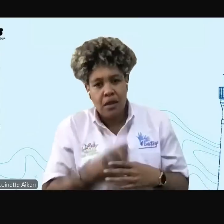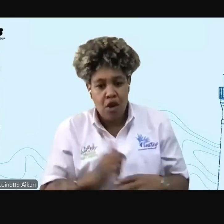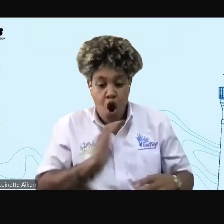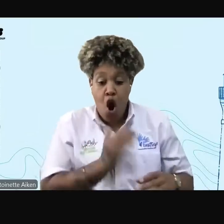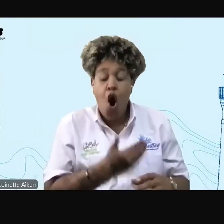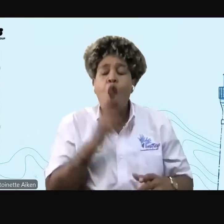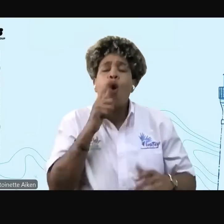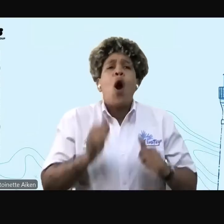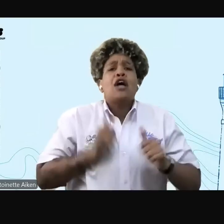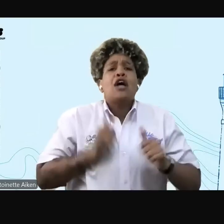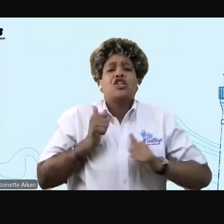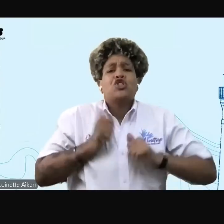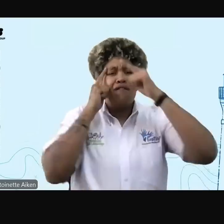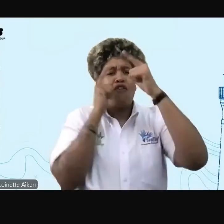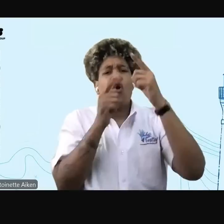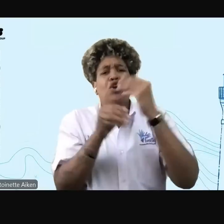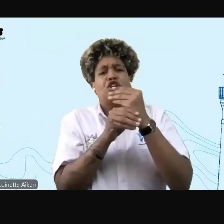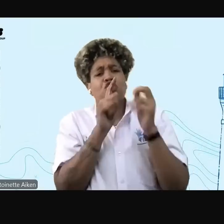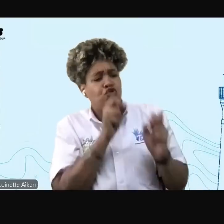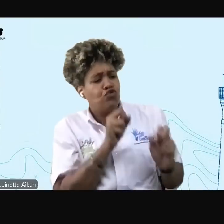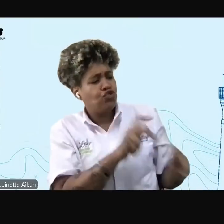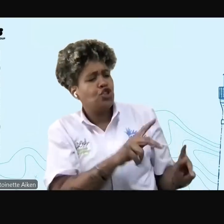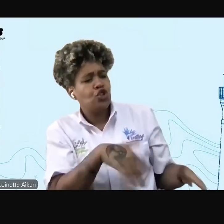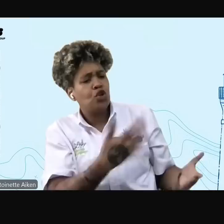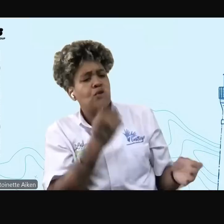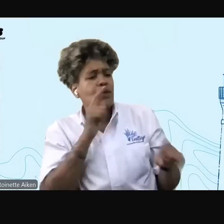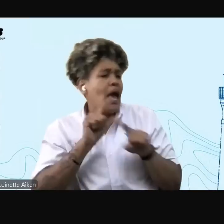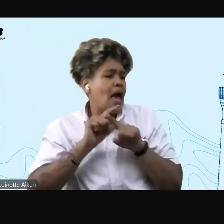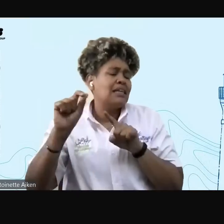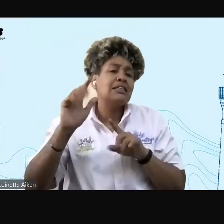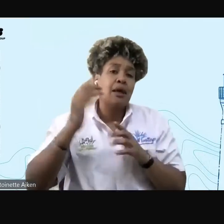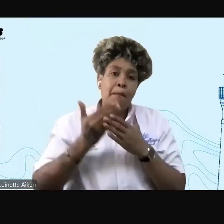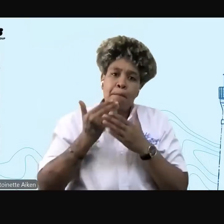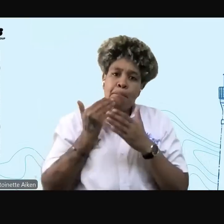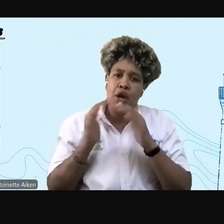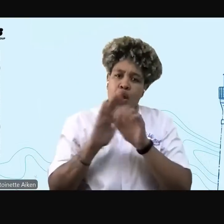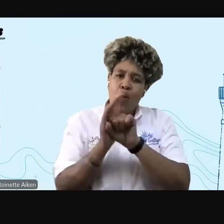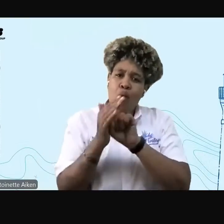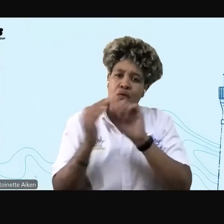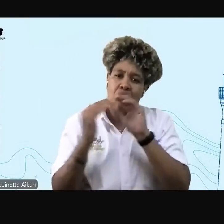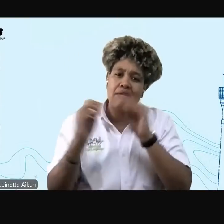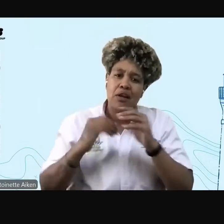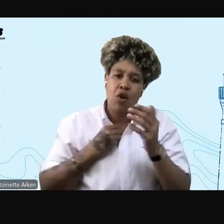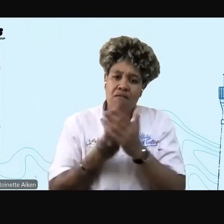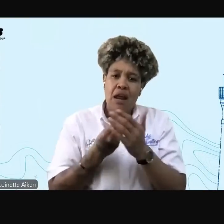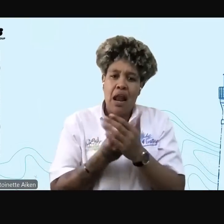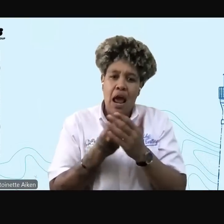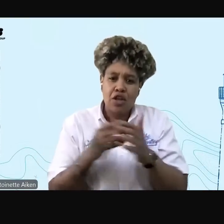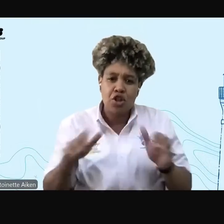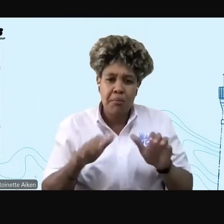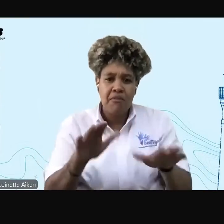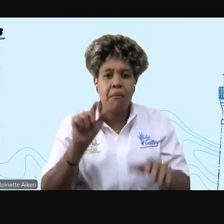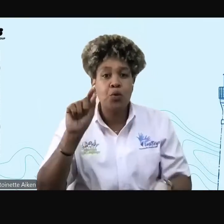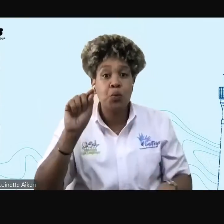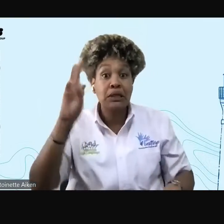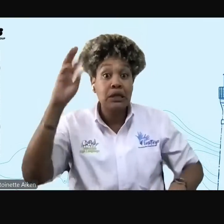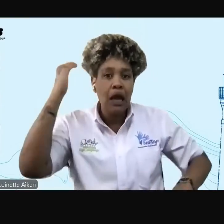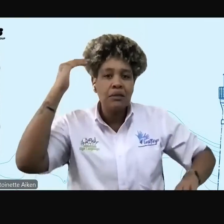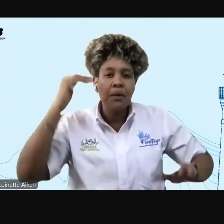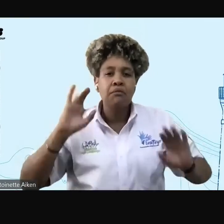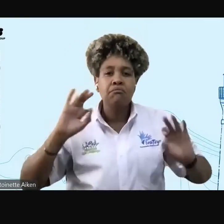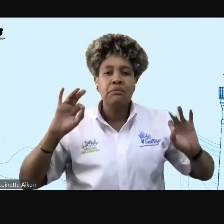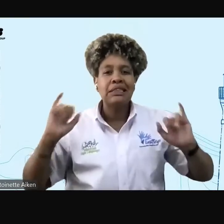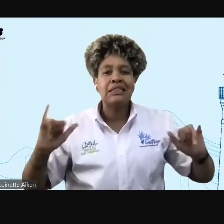Our assertive goal is to return to and exceed pre-COVID levels in our financial performance by 2026.